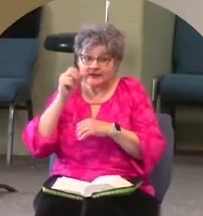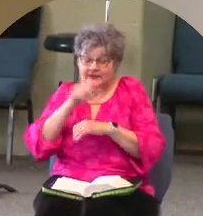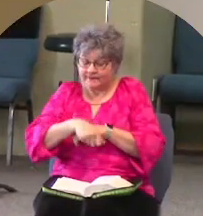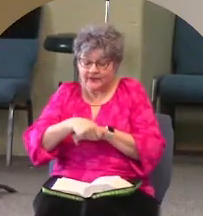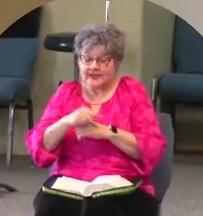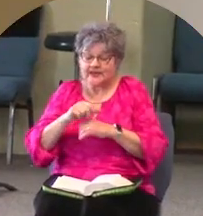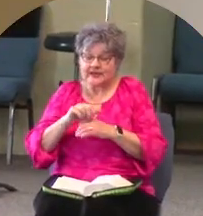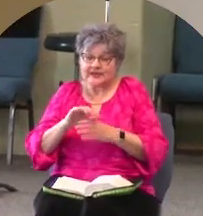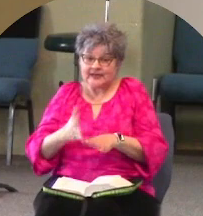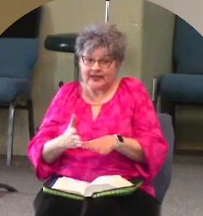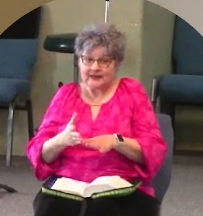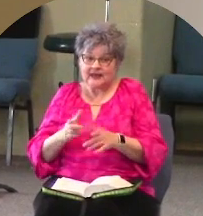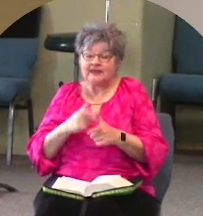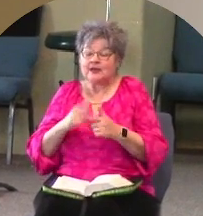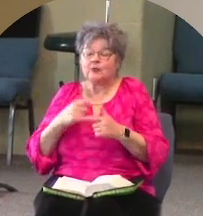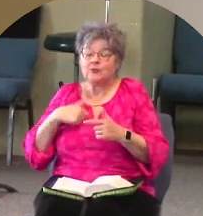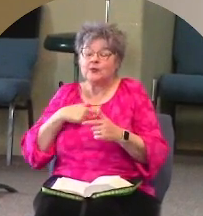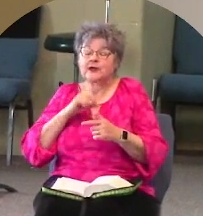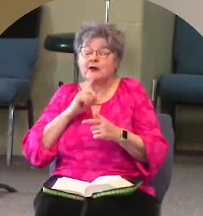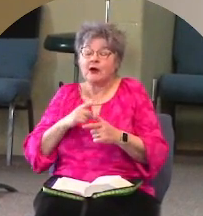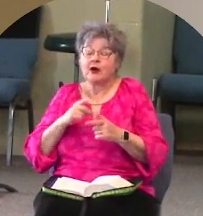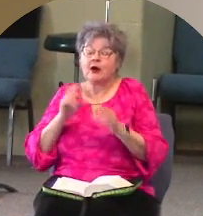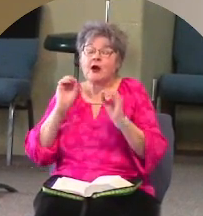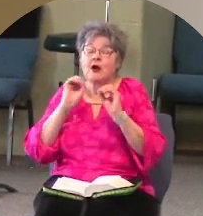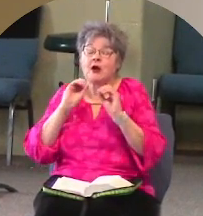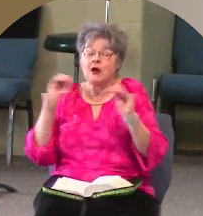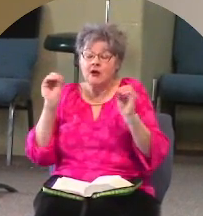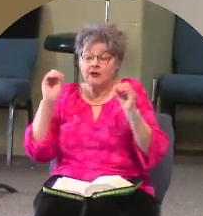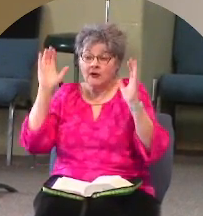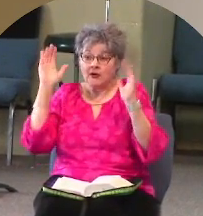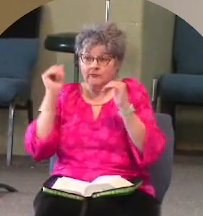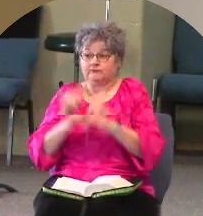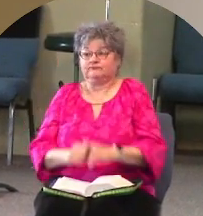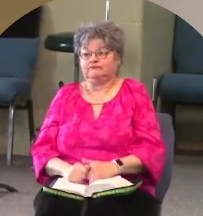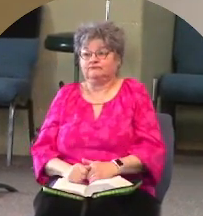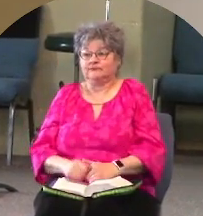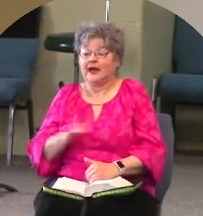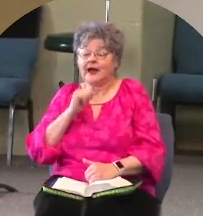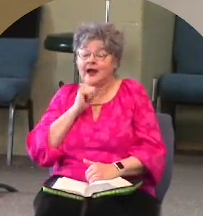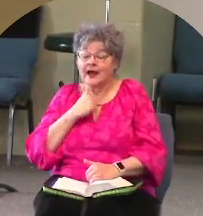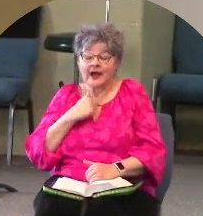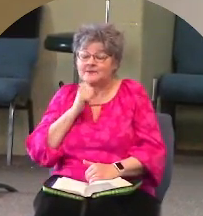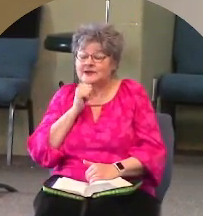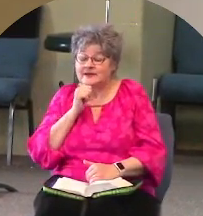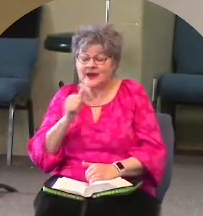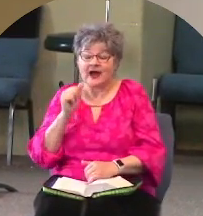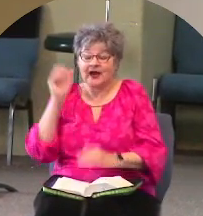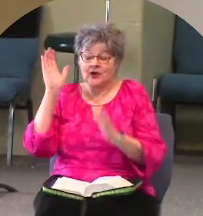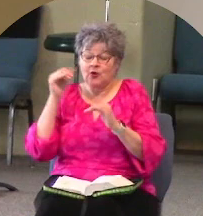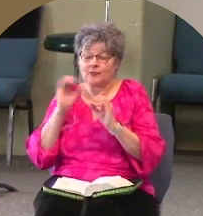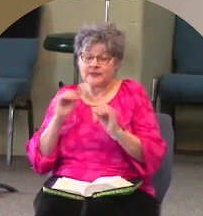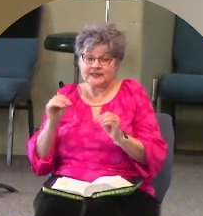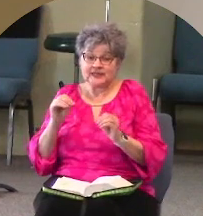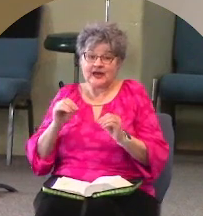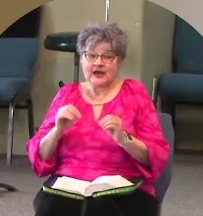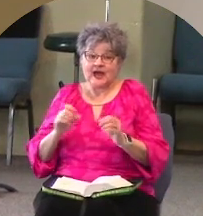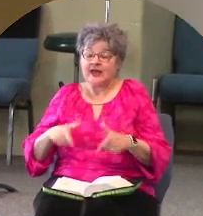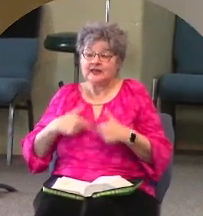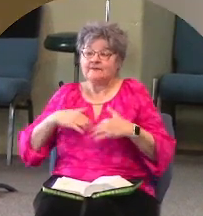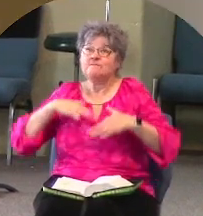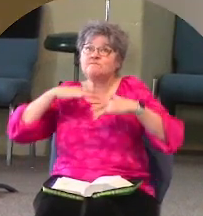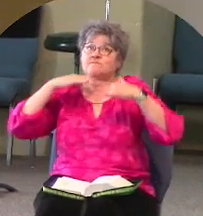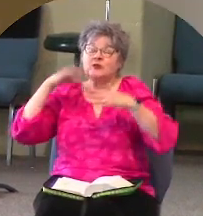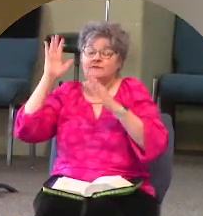we are hopeless. And I tell you what, I'm not hopeless. I live full of hope every single